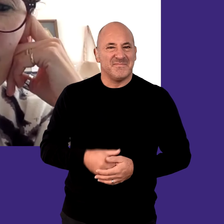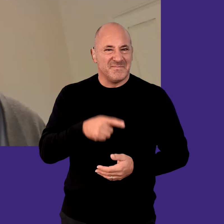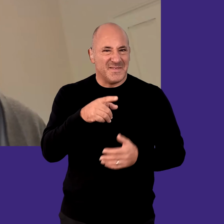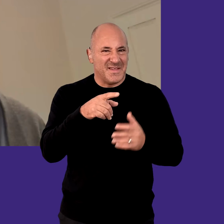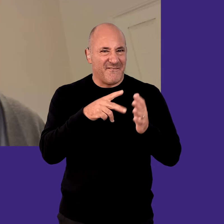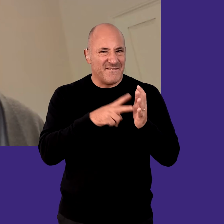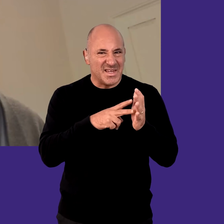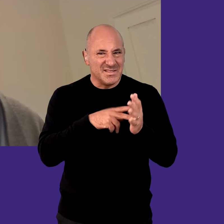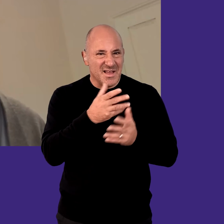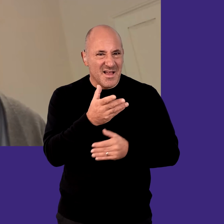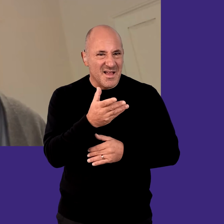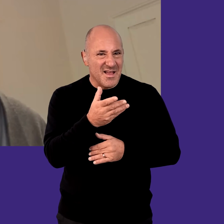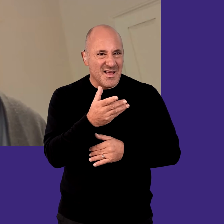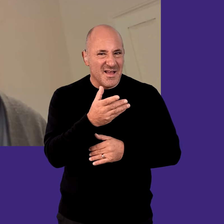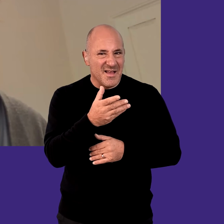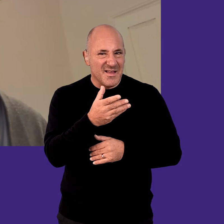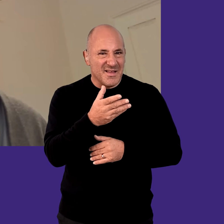So Vanessa?